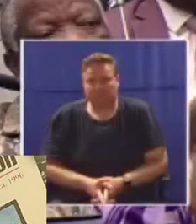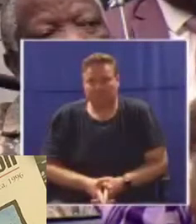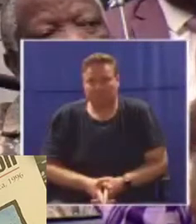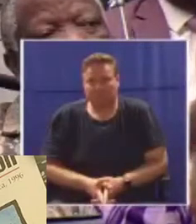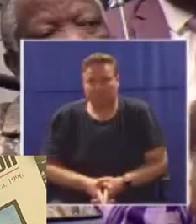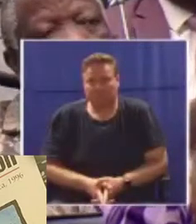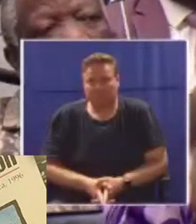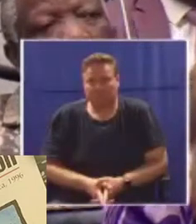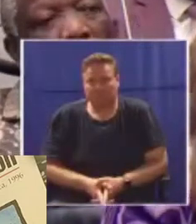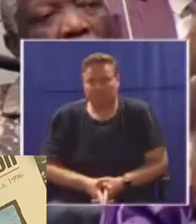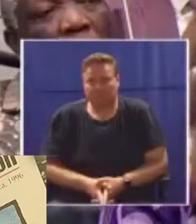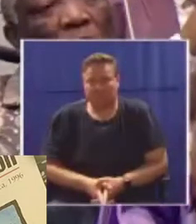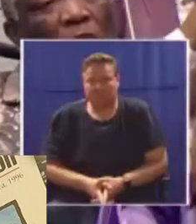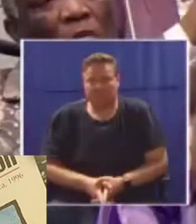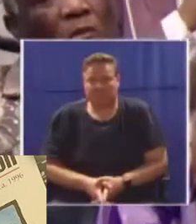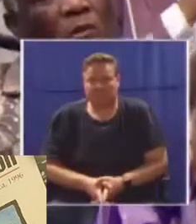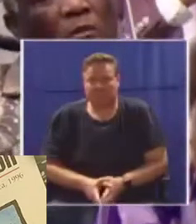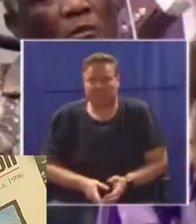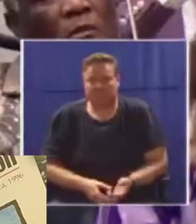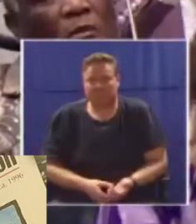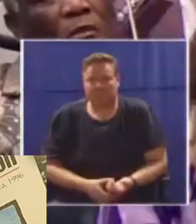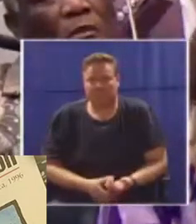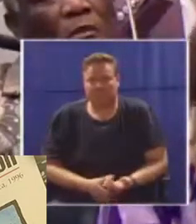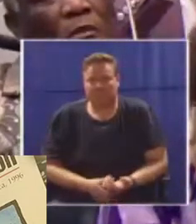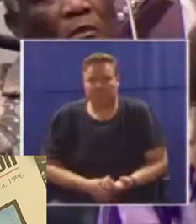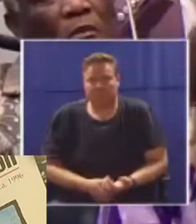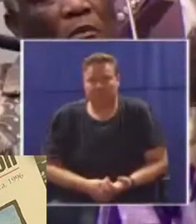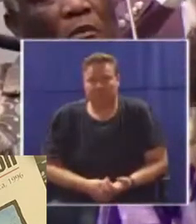likhulu mashumi lasikhombisa nesithupha.